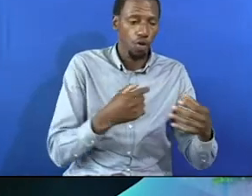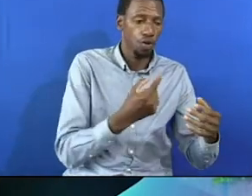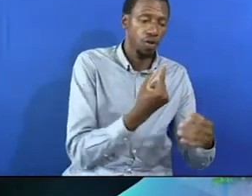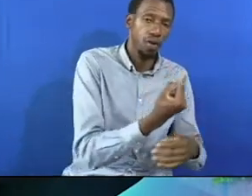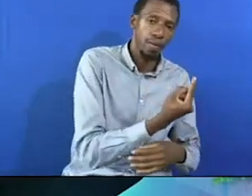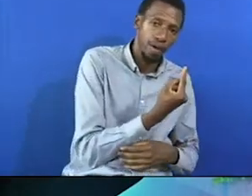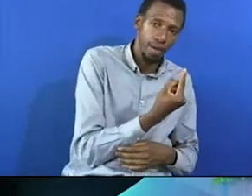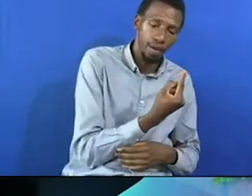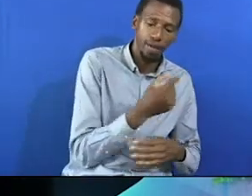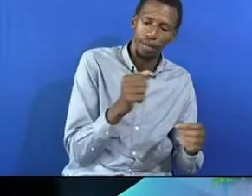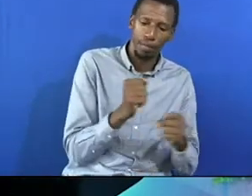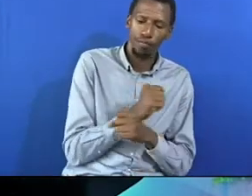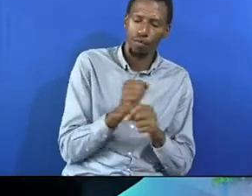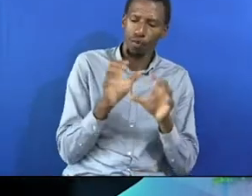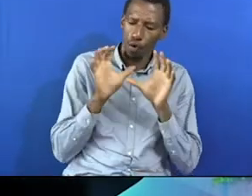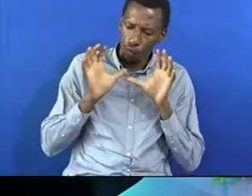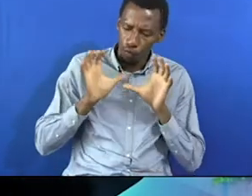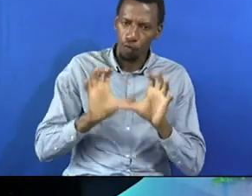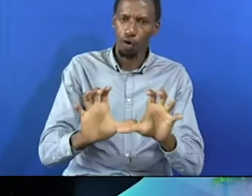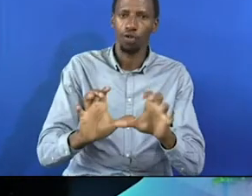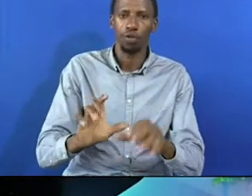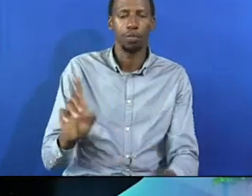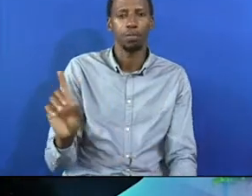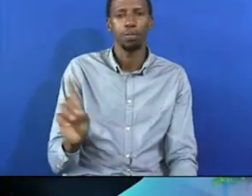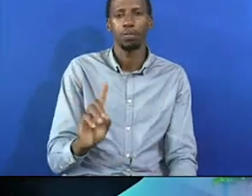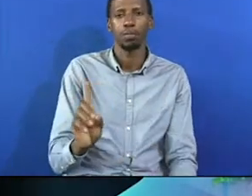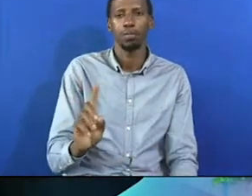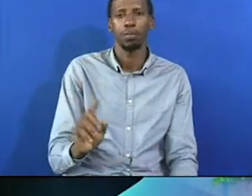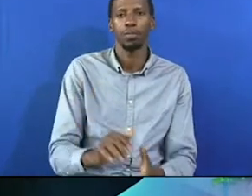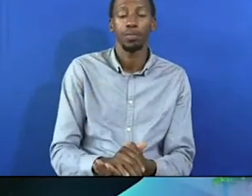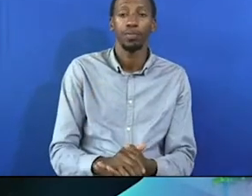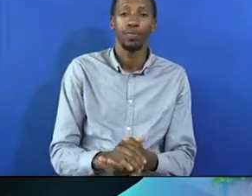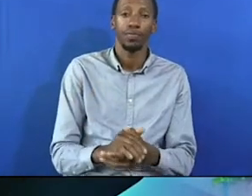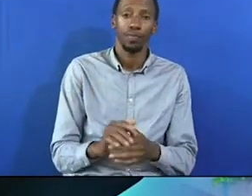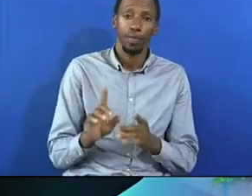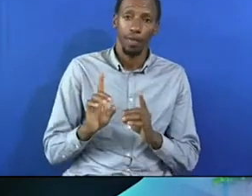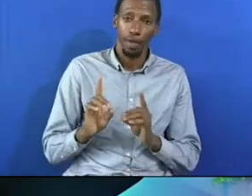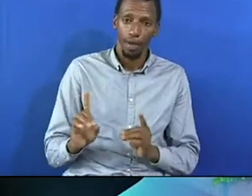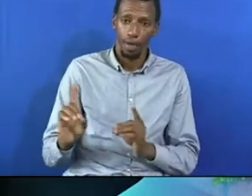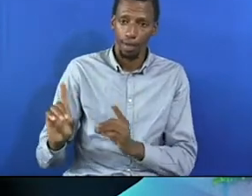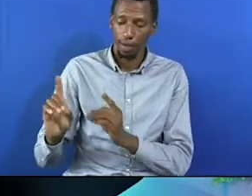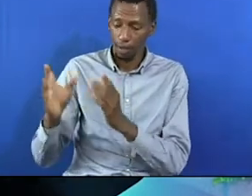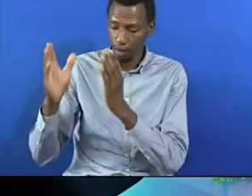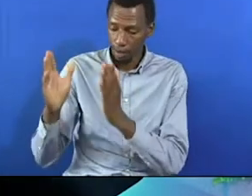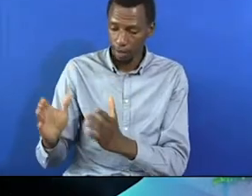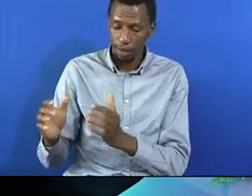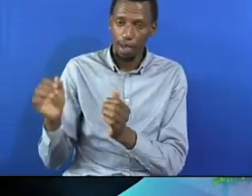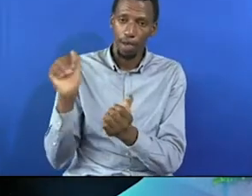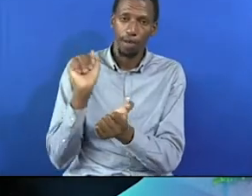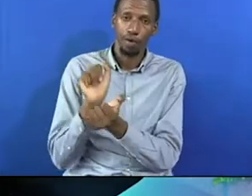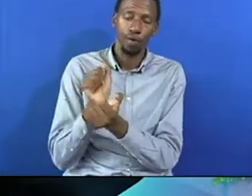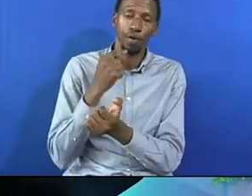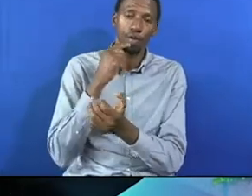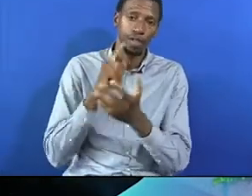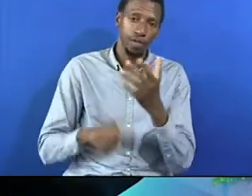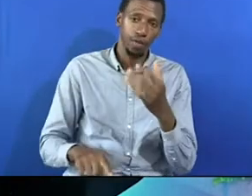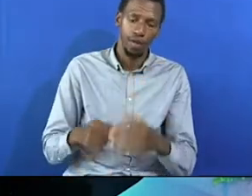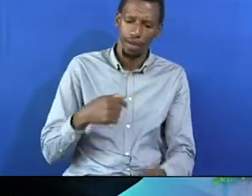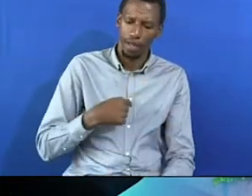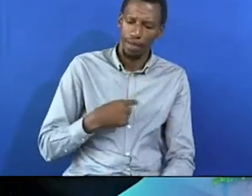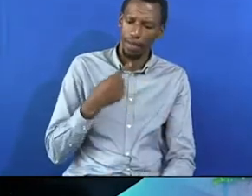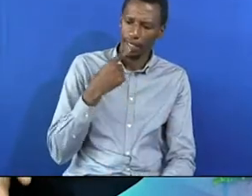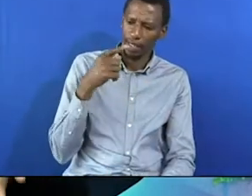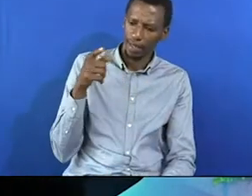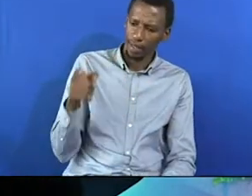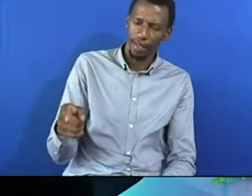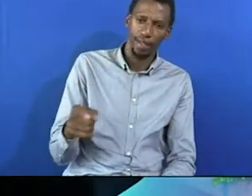I'm saying to be single or married cannot be forced. Apostle Paul begins by saying that I say this not